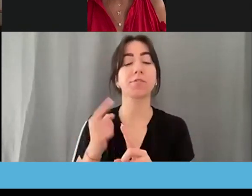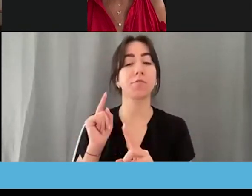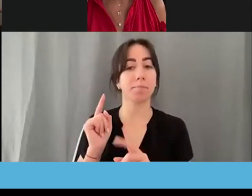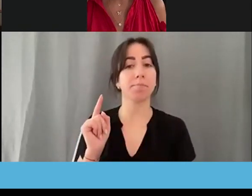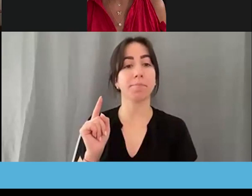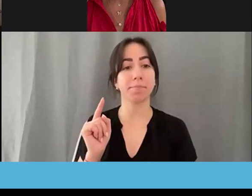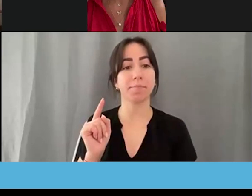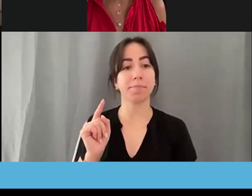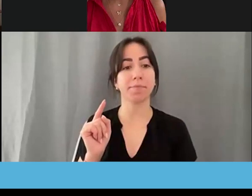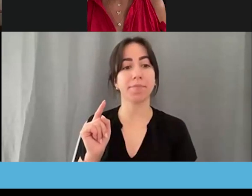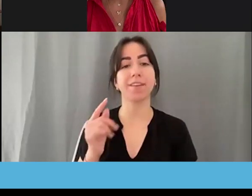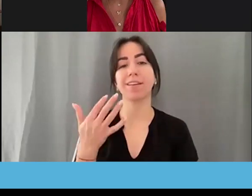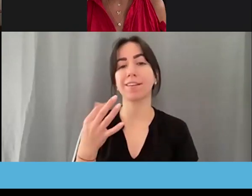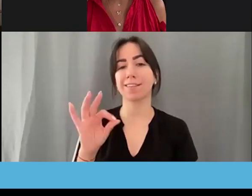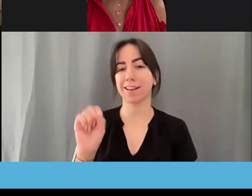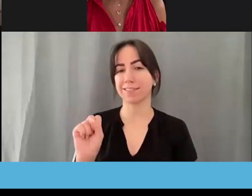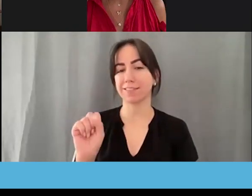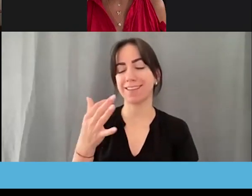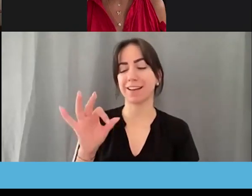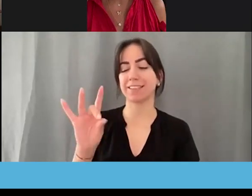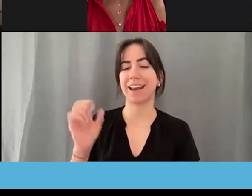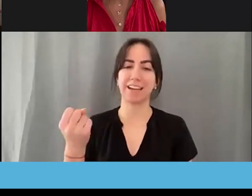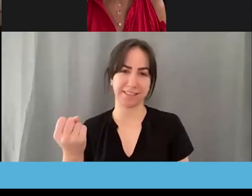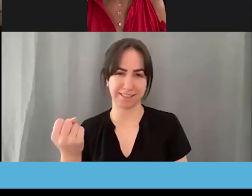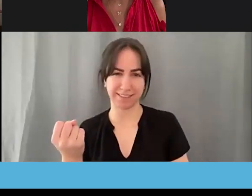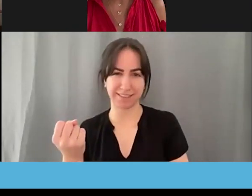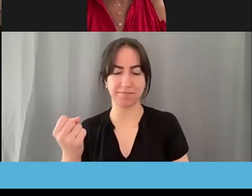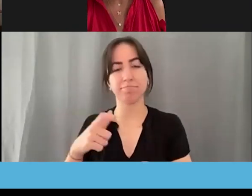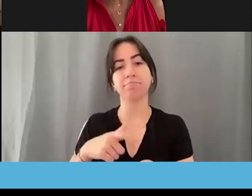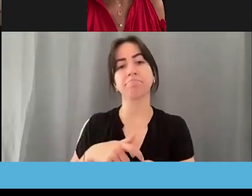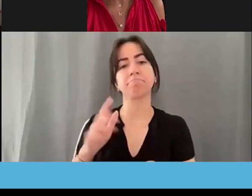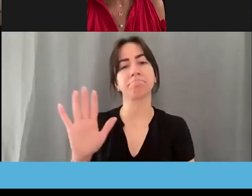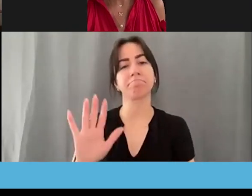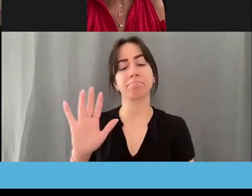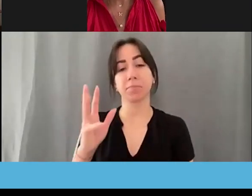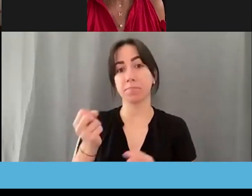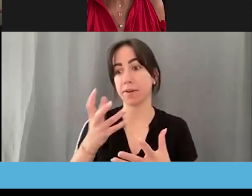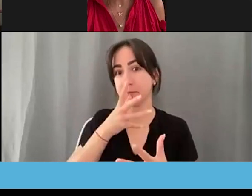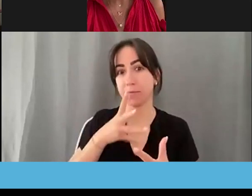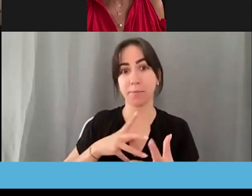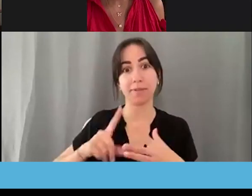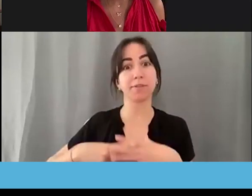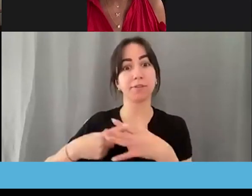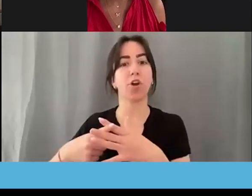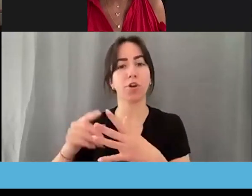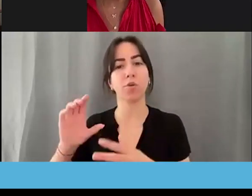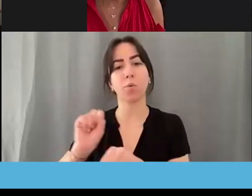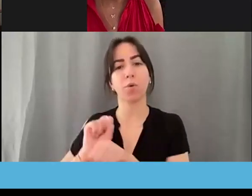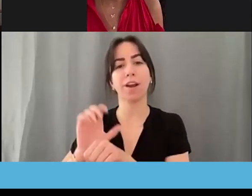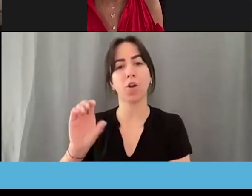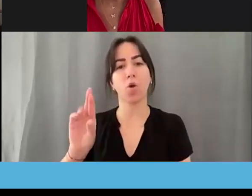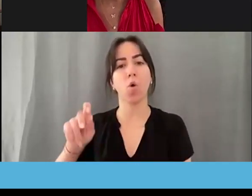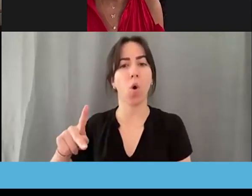the early to mid 1980s. At a time when large numbers of women had entered the corporate sector. So